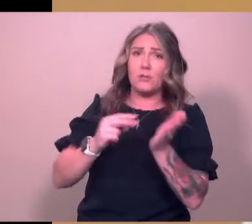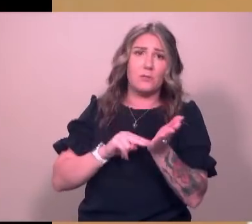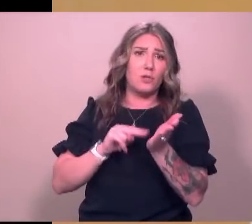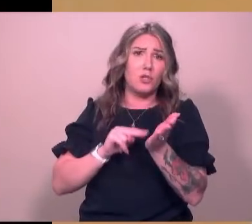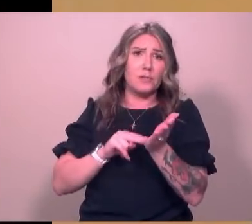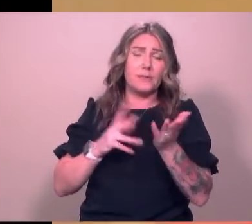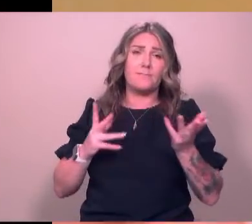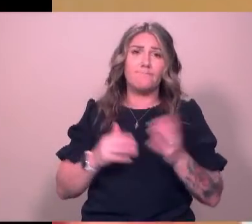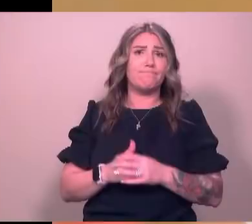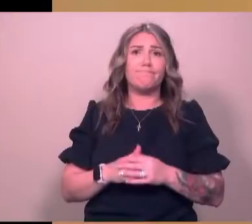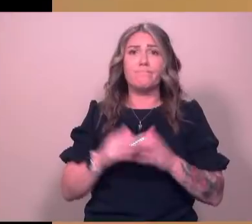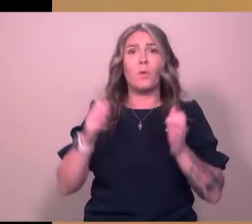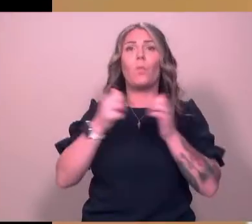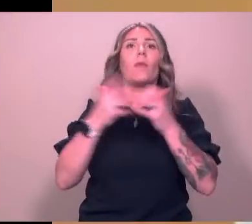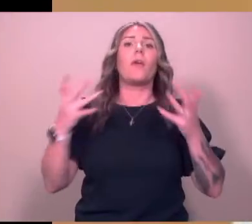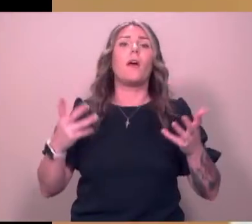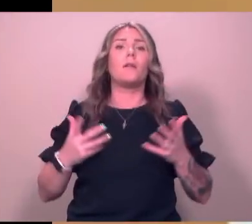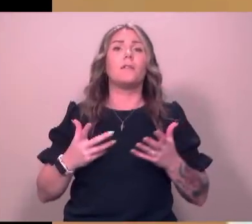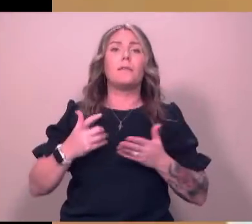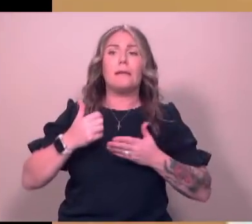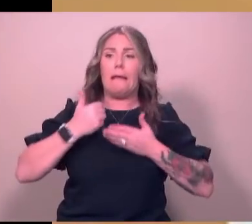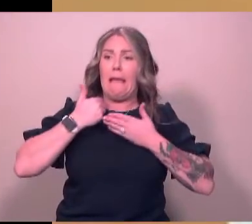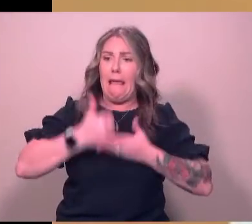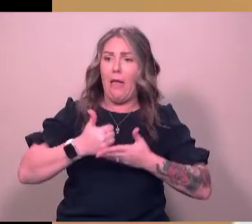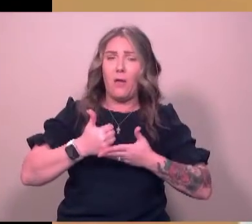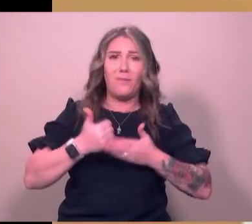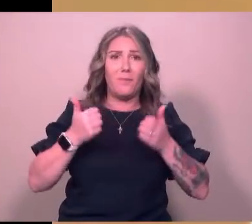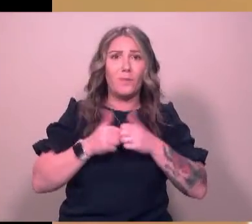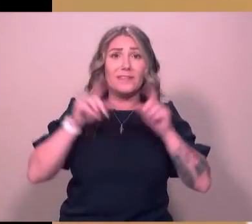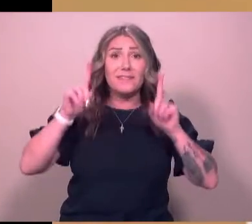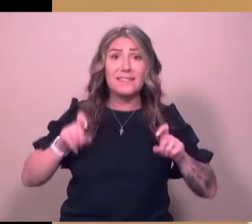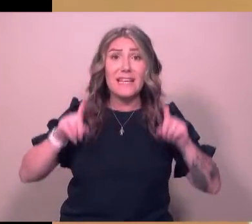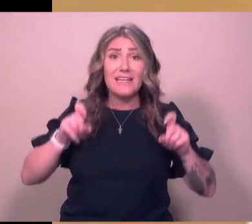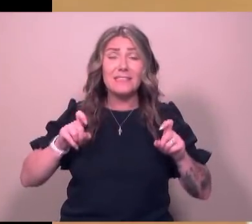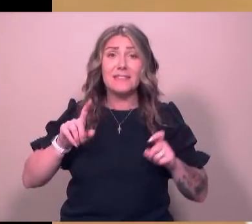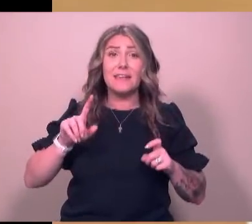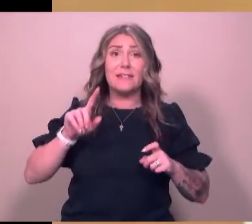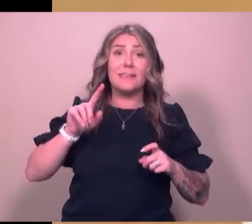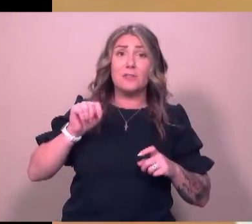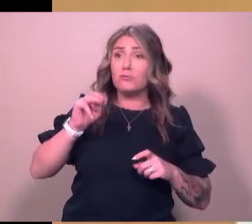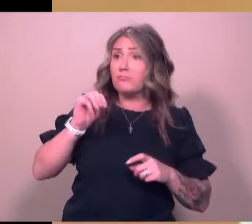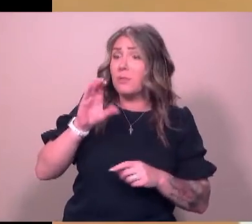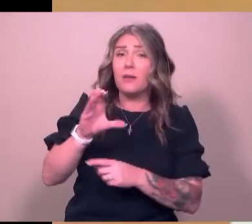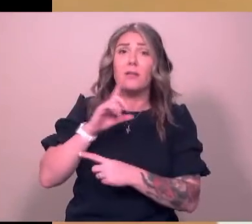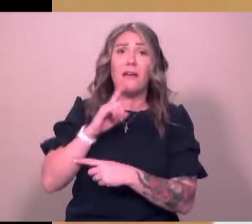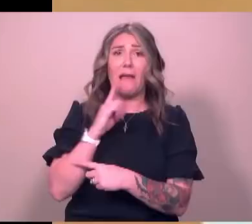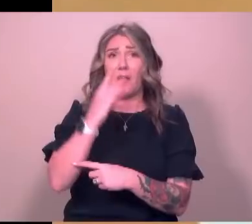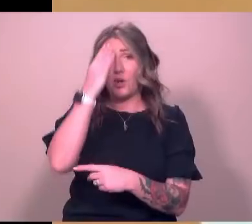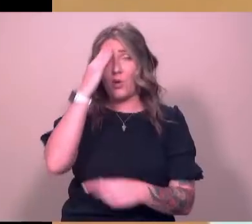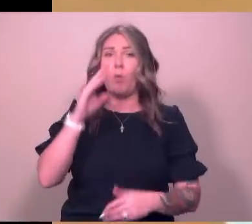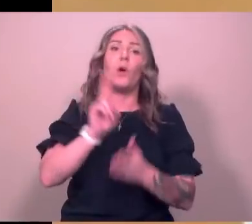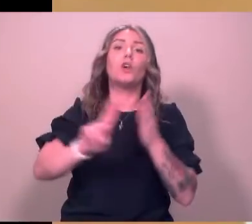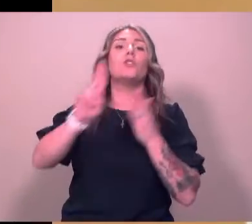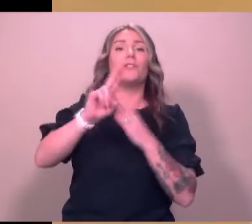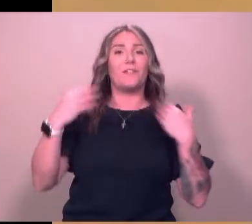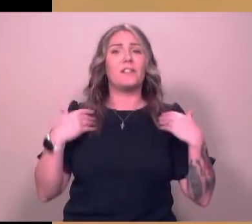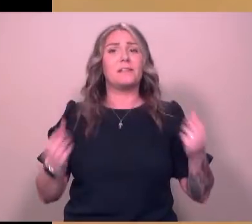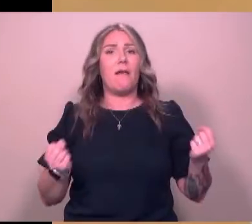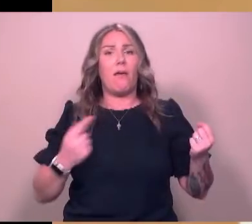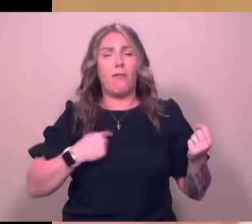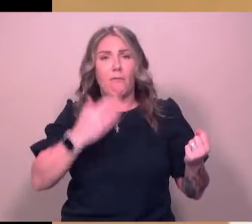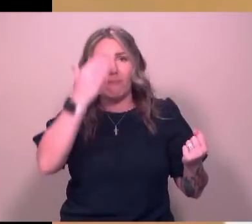unit, without help in testing. I mean, Truman, I know you guys, University Health, you